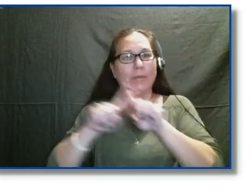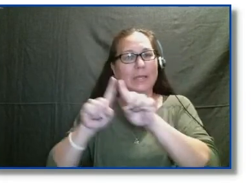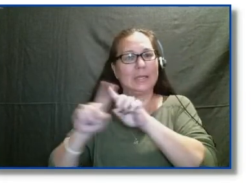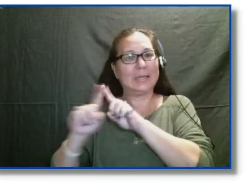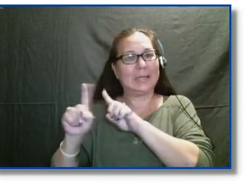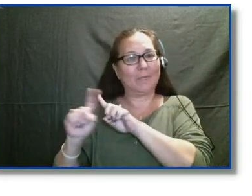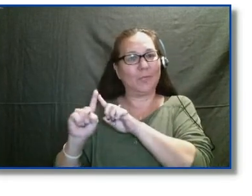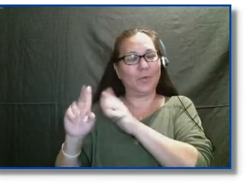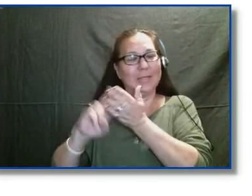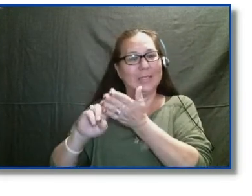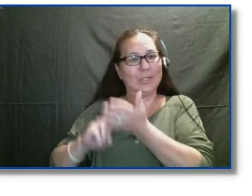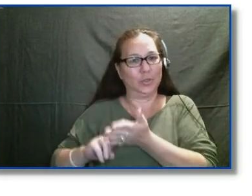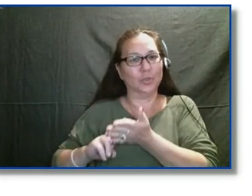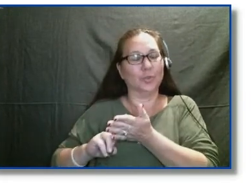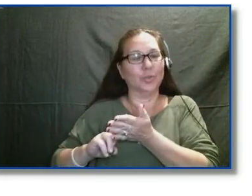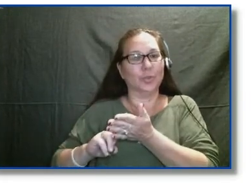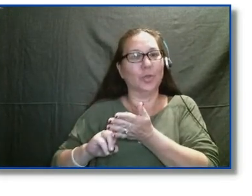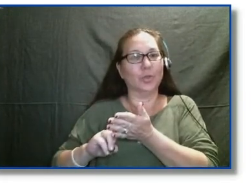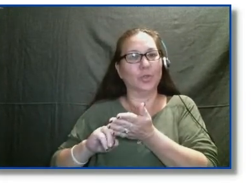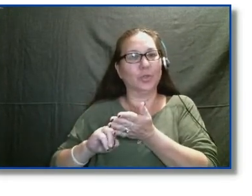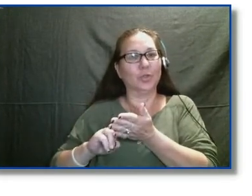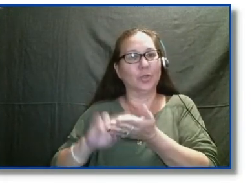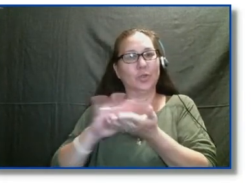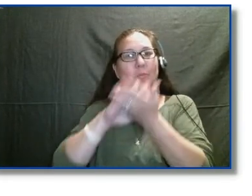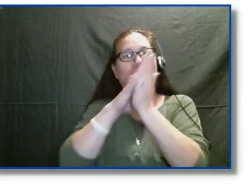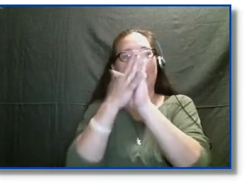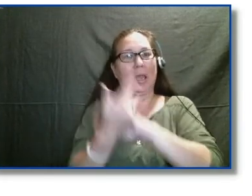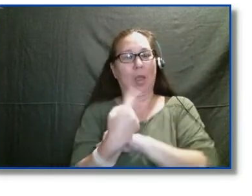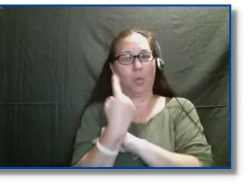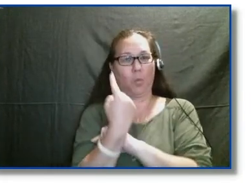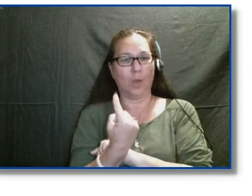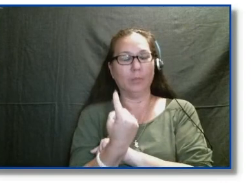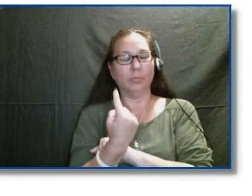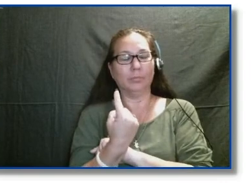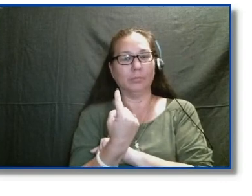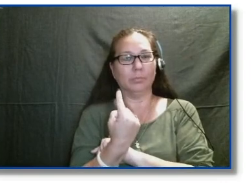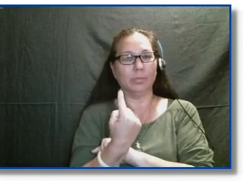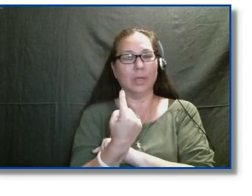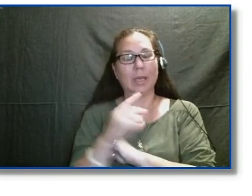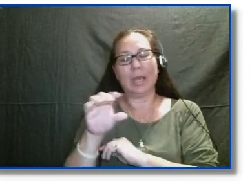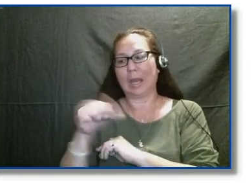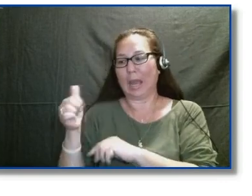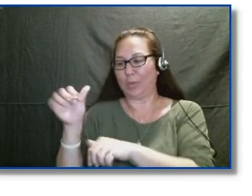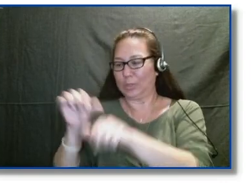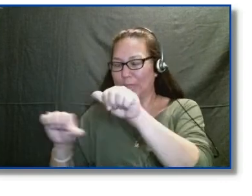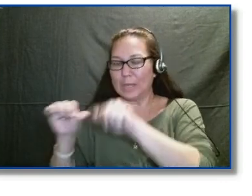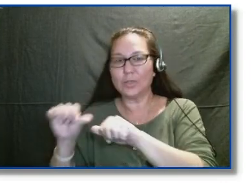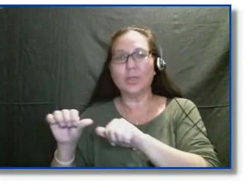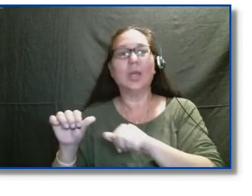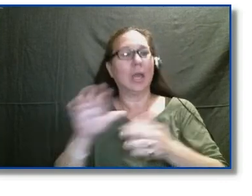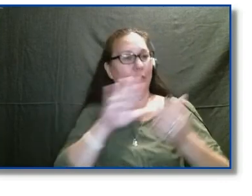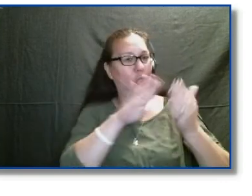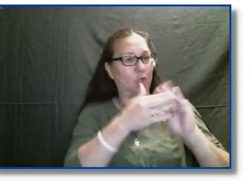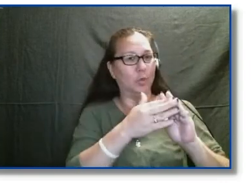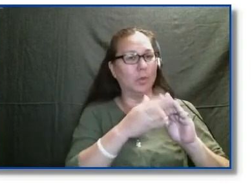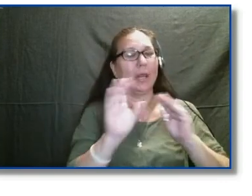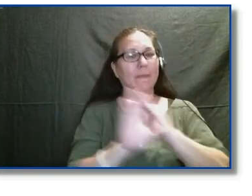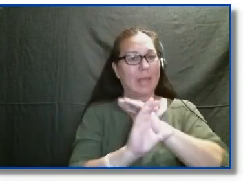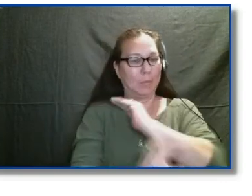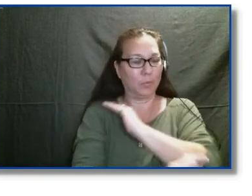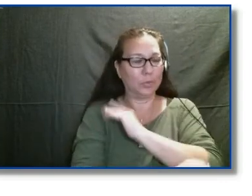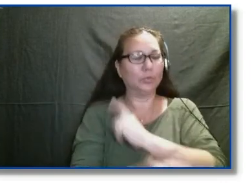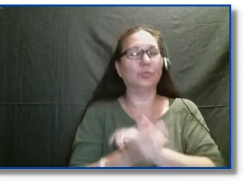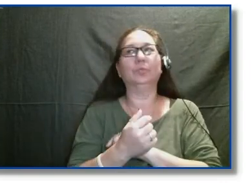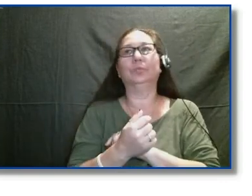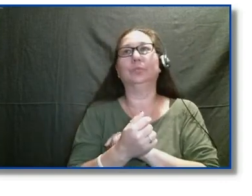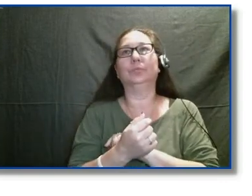by, in one case, the academics and scientists, the other case, the community of Cambridge. And so